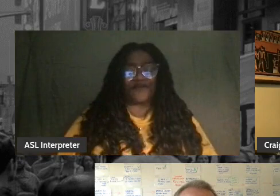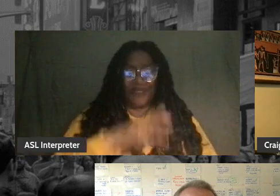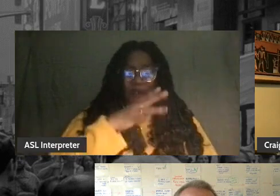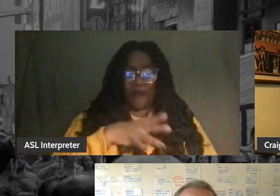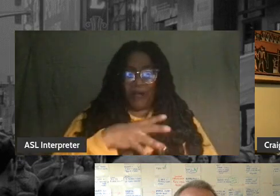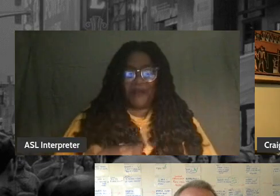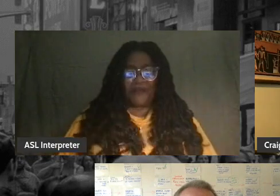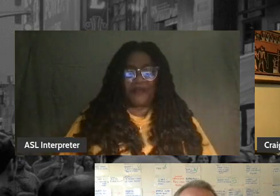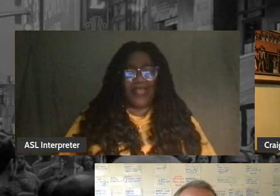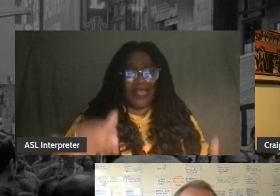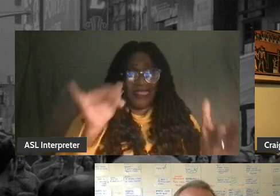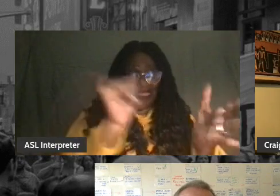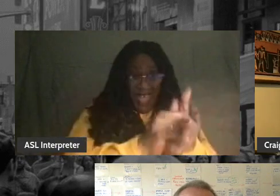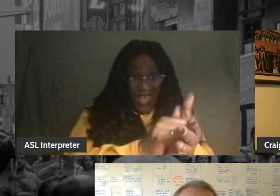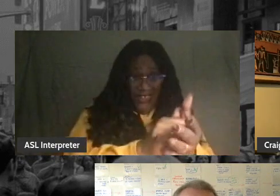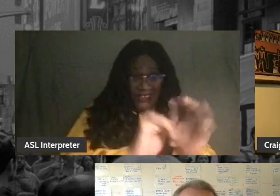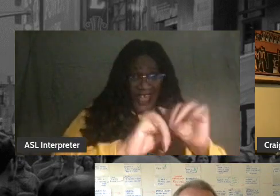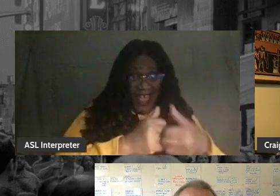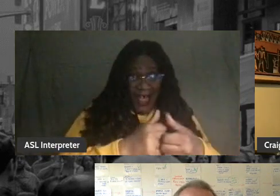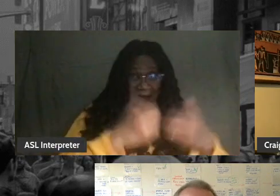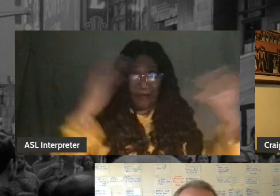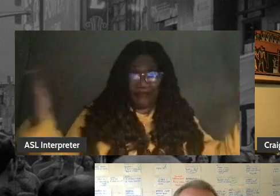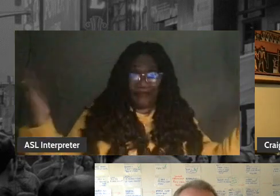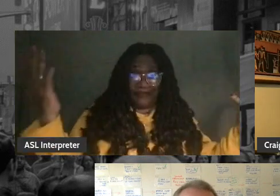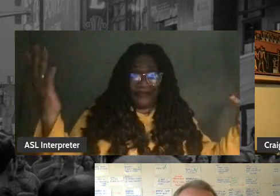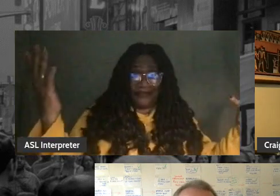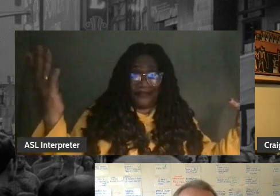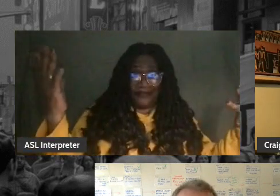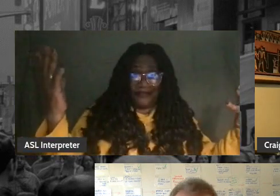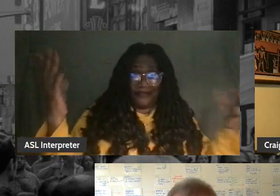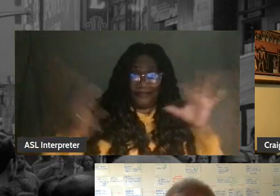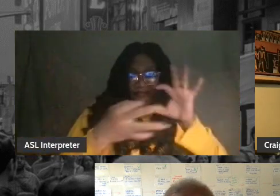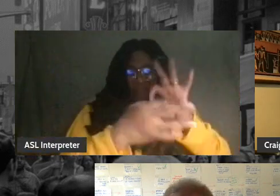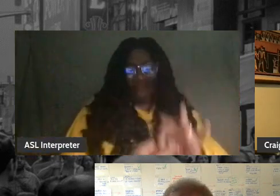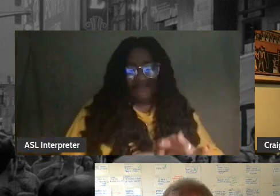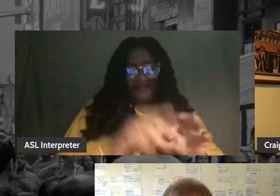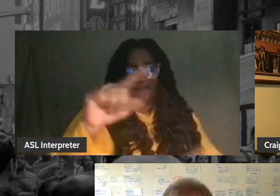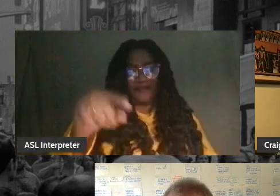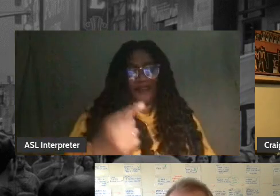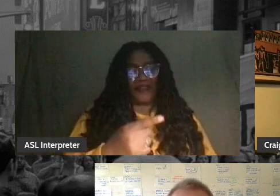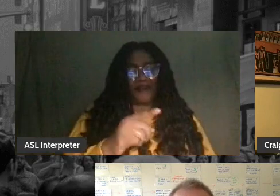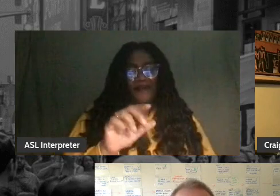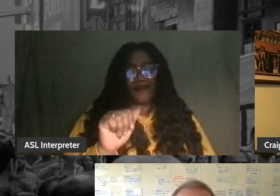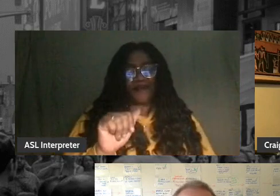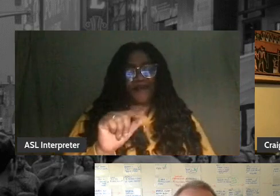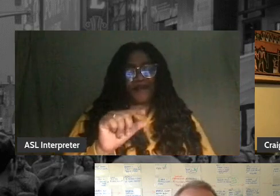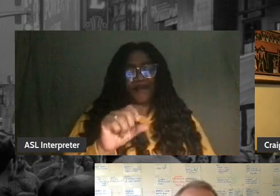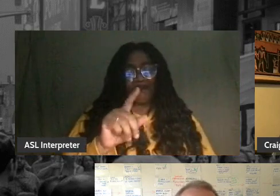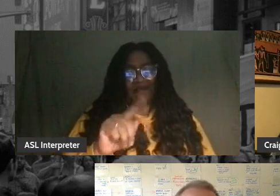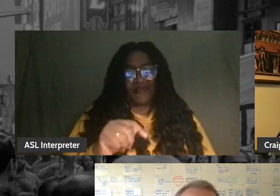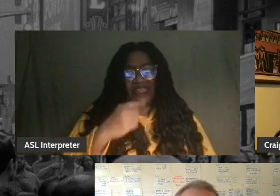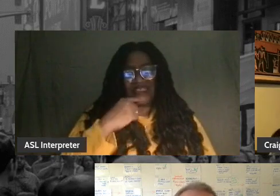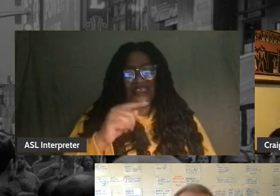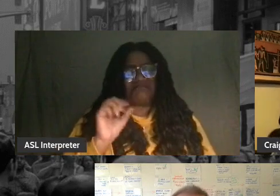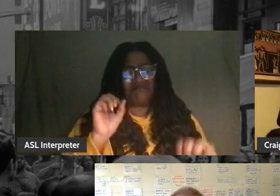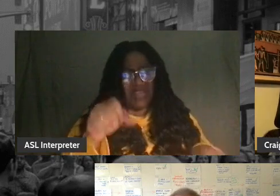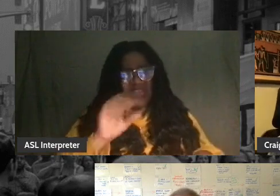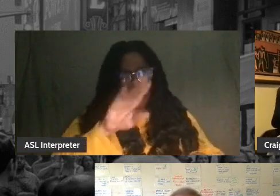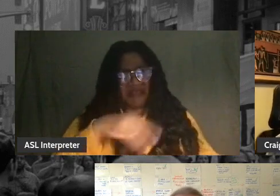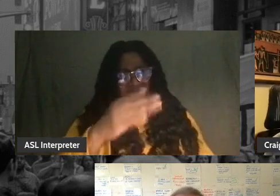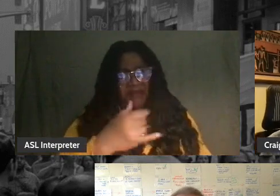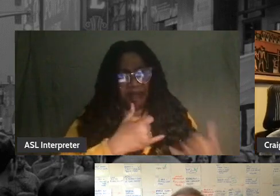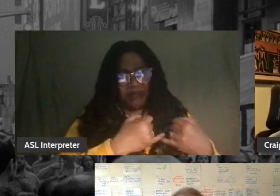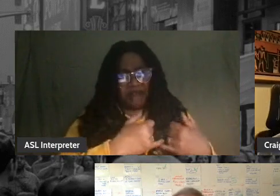And that is how I got my first agent. She basically said to me, can I give this to my boyfriend? And I said,